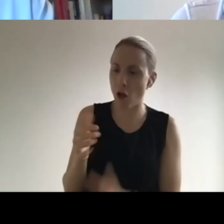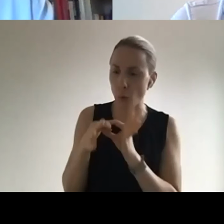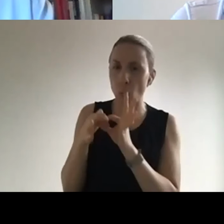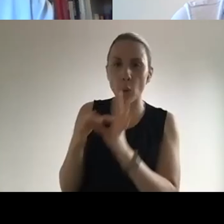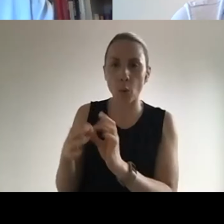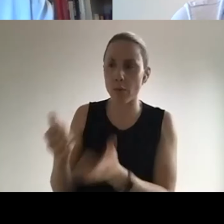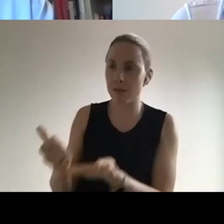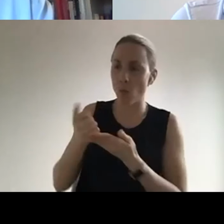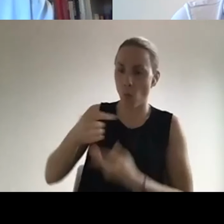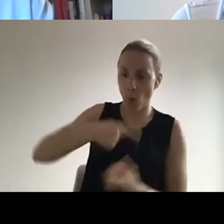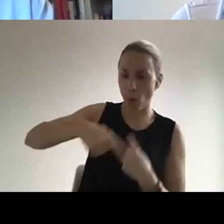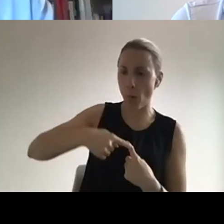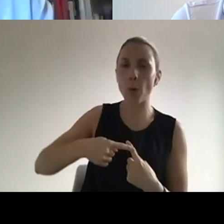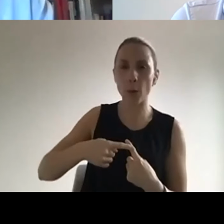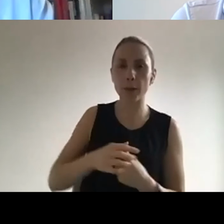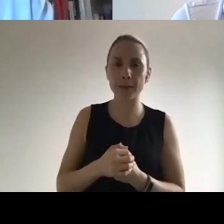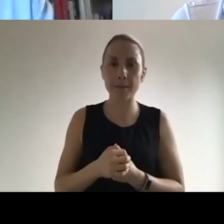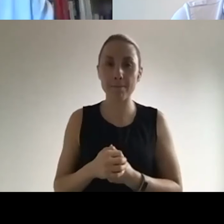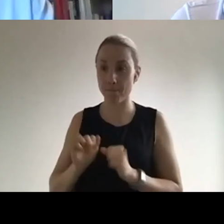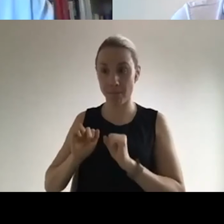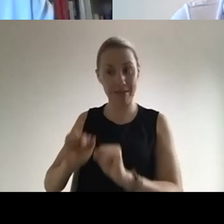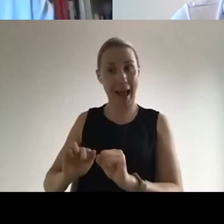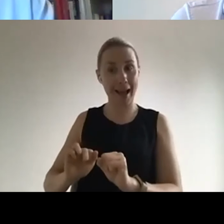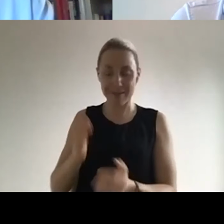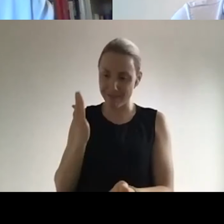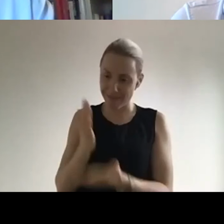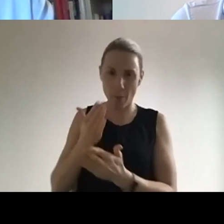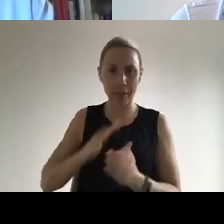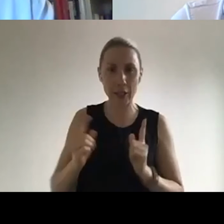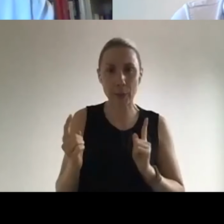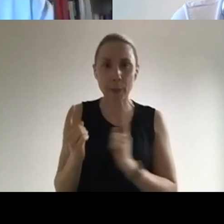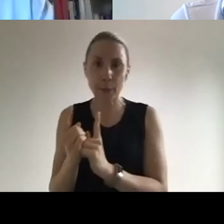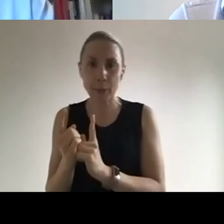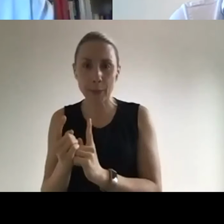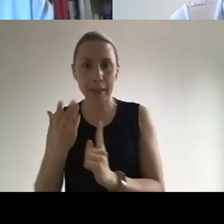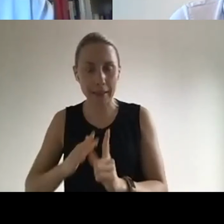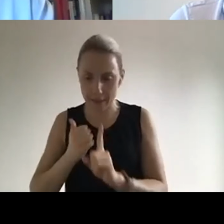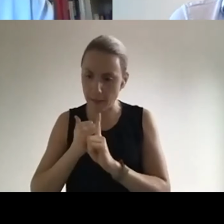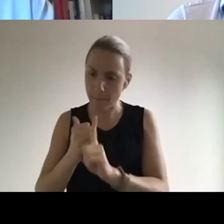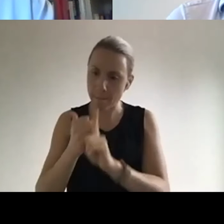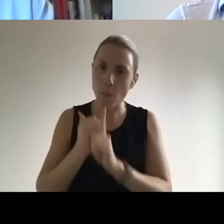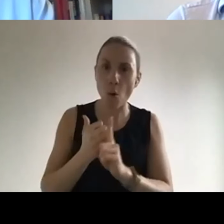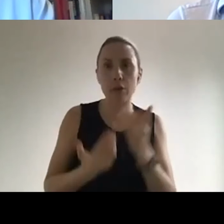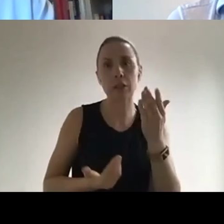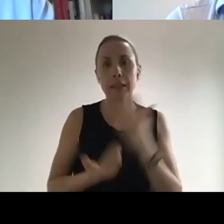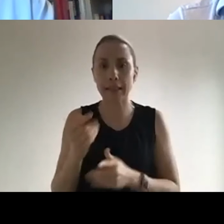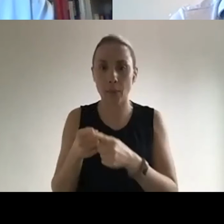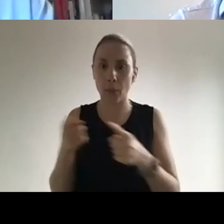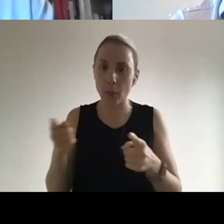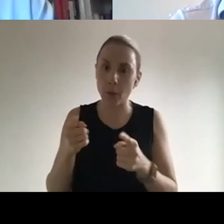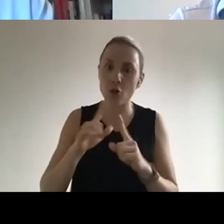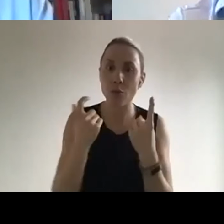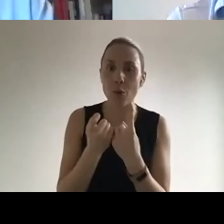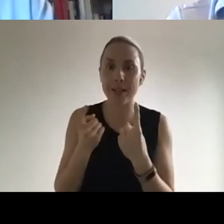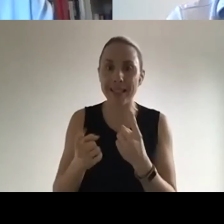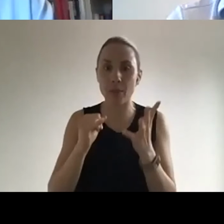I think a reach out to the BSHAR and AHIP communities, I'd be very happy to be part of that,